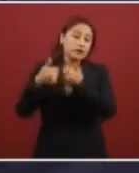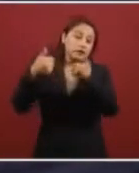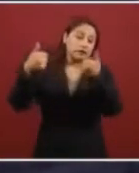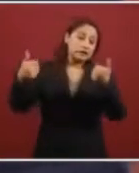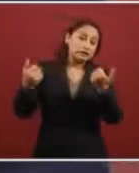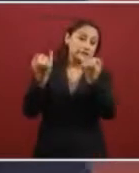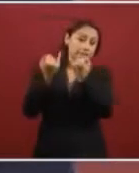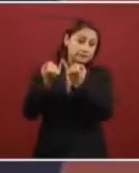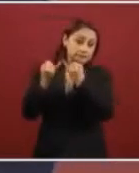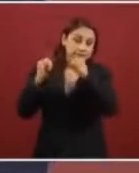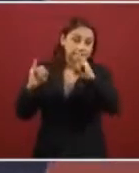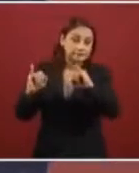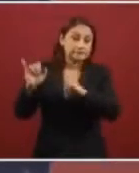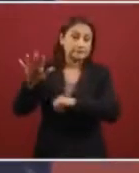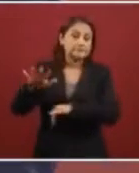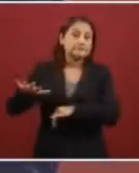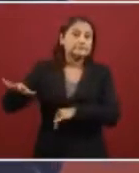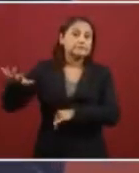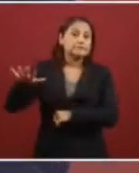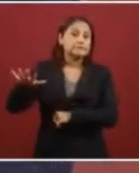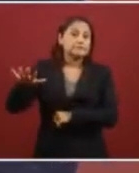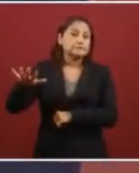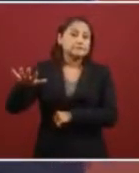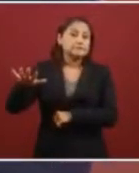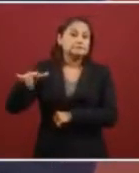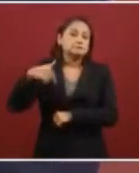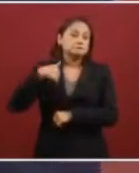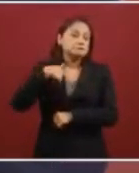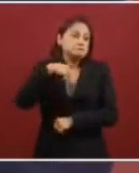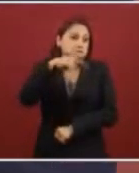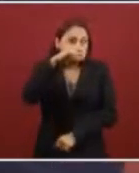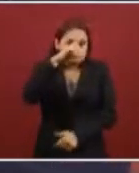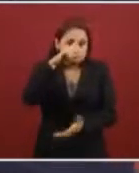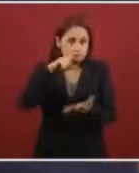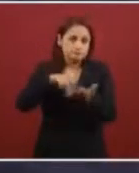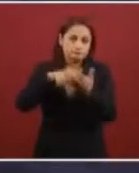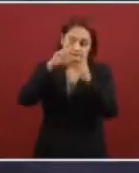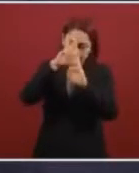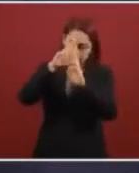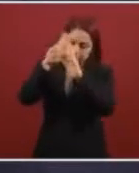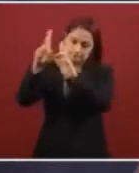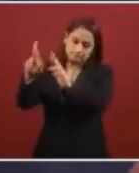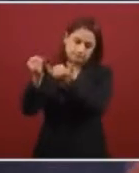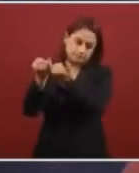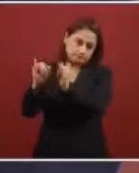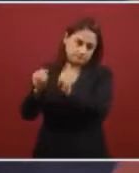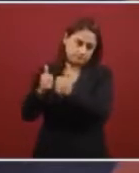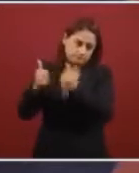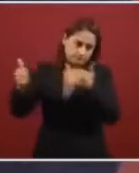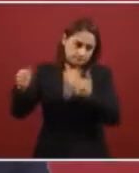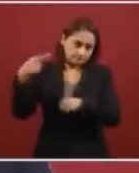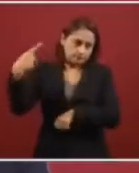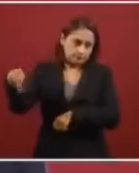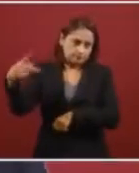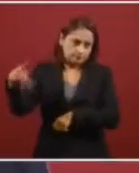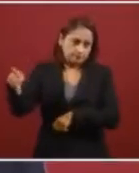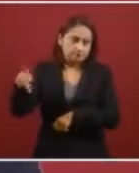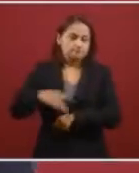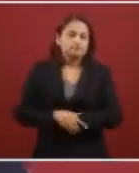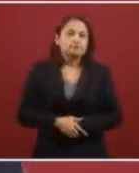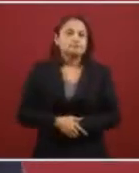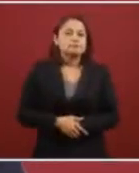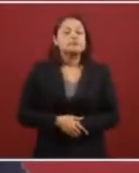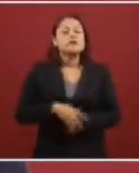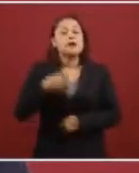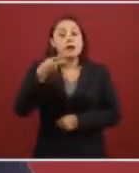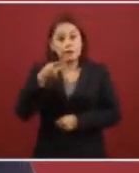autonomy, but I believe there needs to, they need to maintain their autonomy. Tiempo, but at the same time, en las mismas